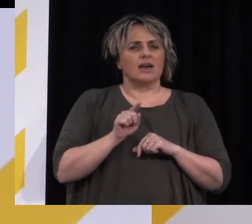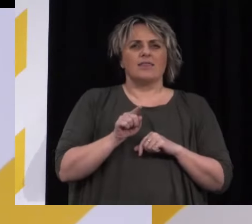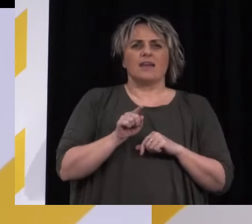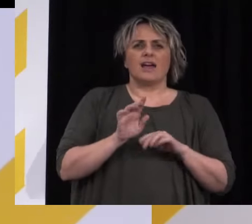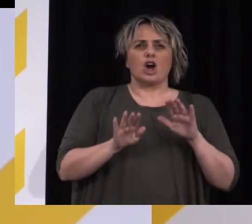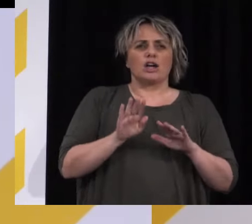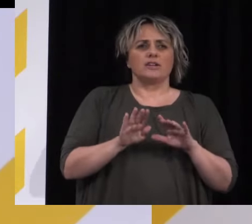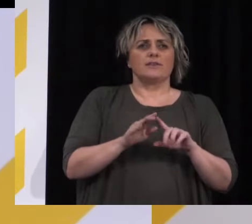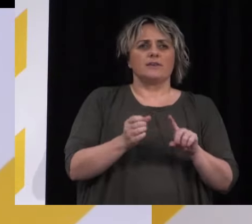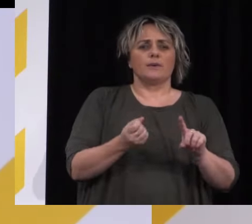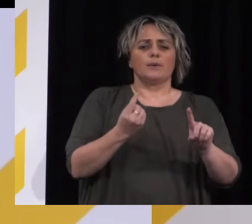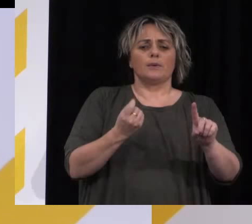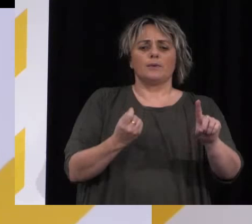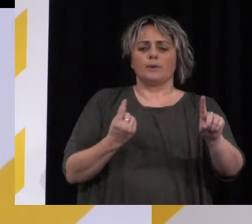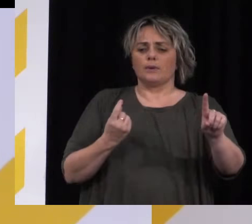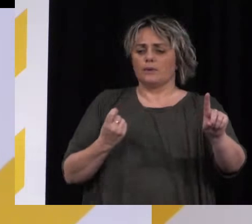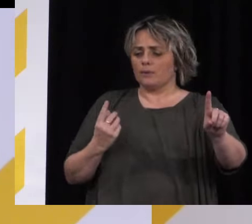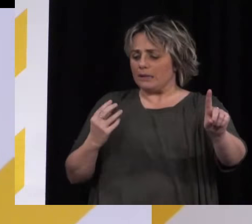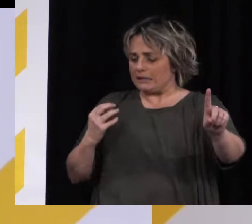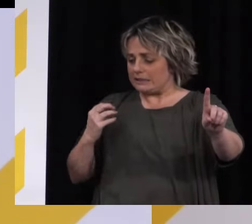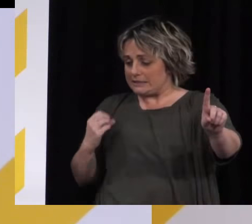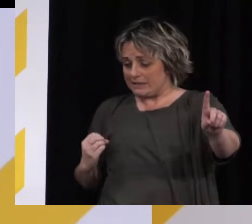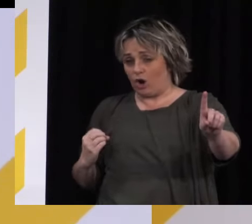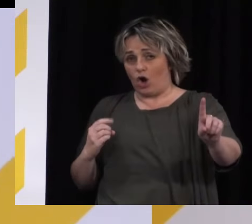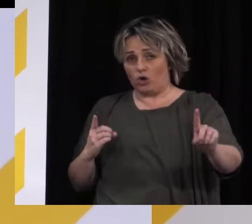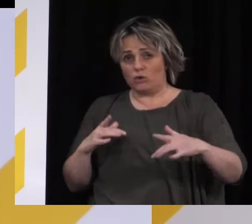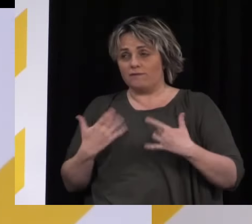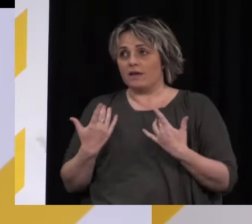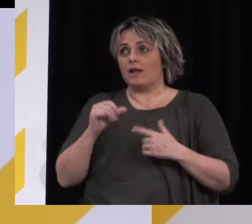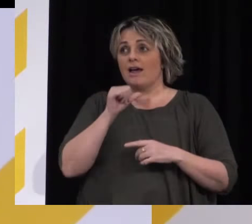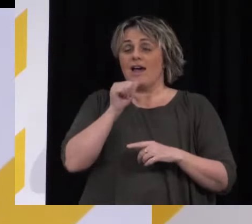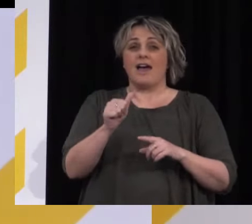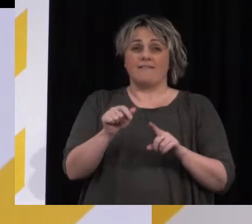to nothing. Is it really unless it's really long?